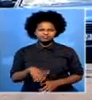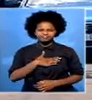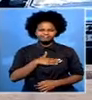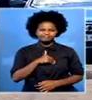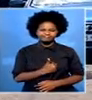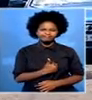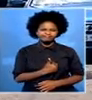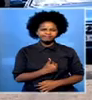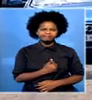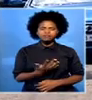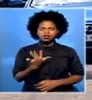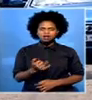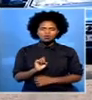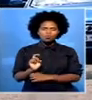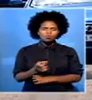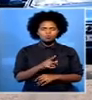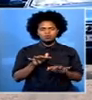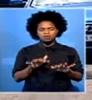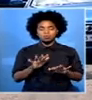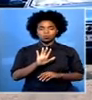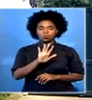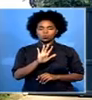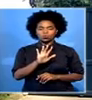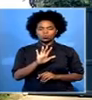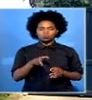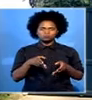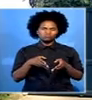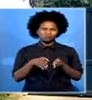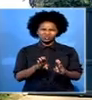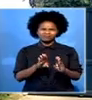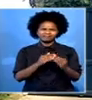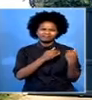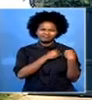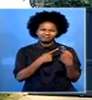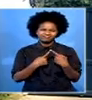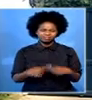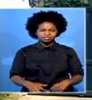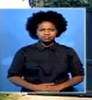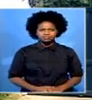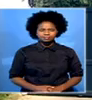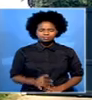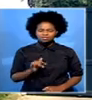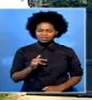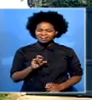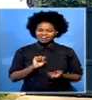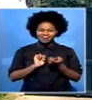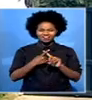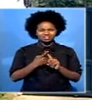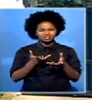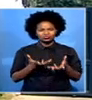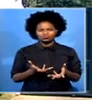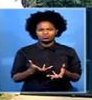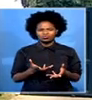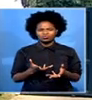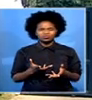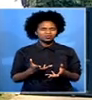tragedy that's brought the country's road safety under the spotlight. Whenever accidents of this nature occur, regardless of who